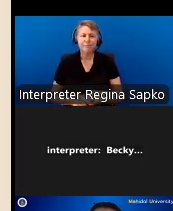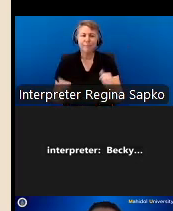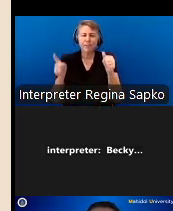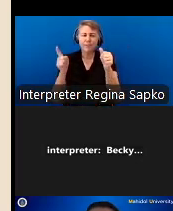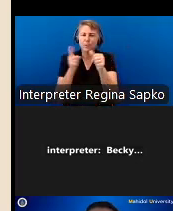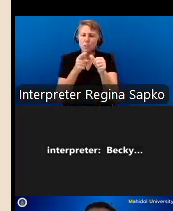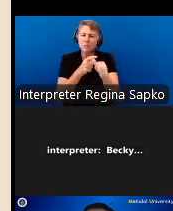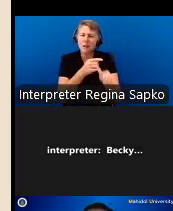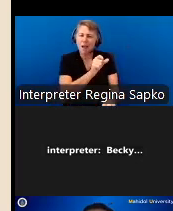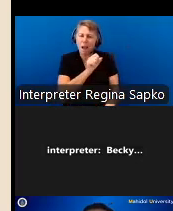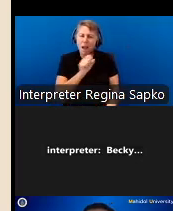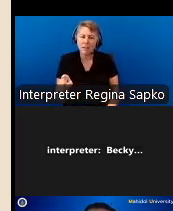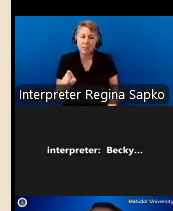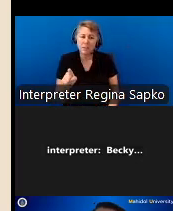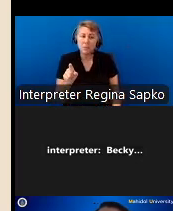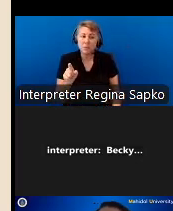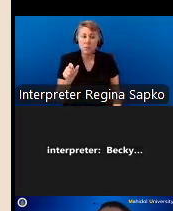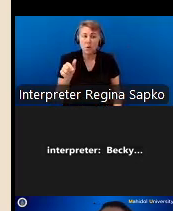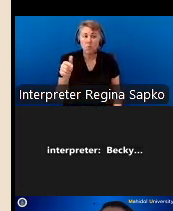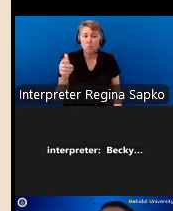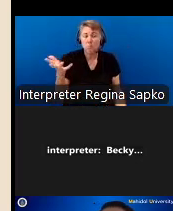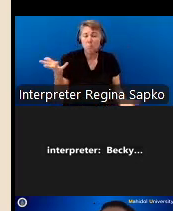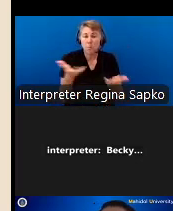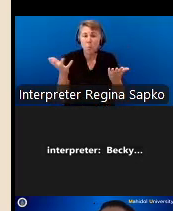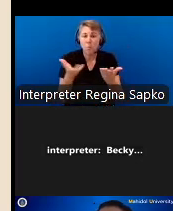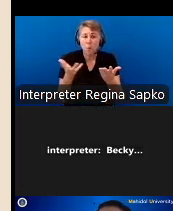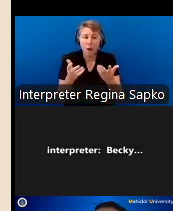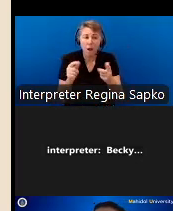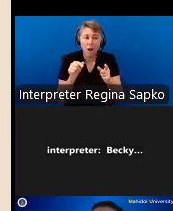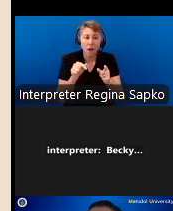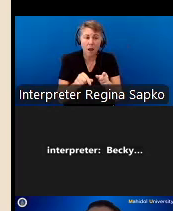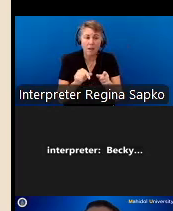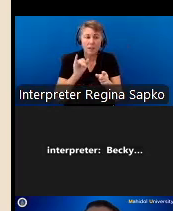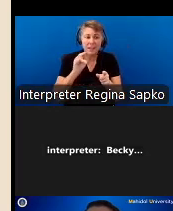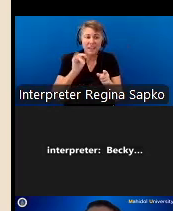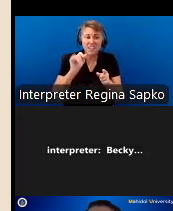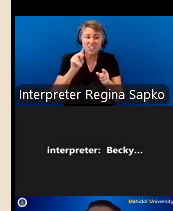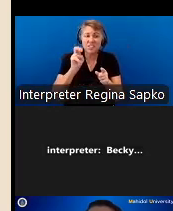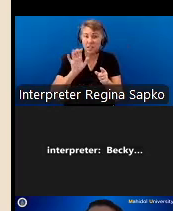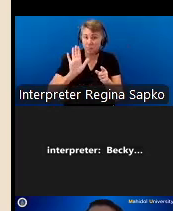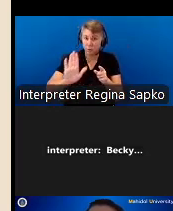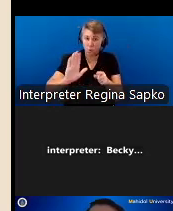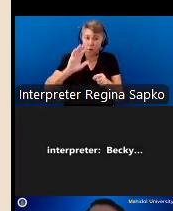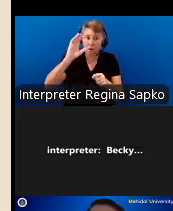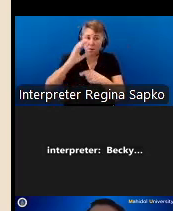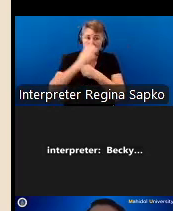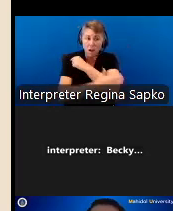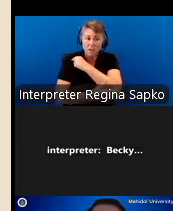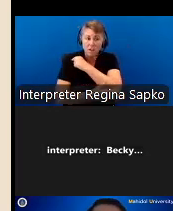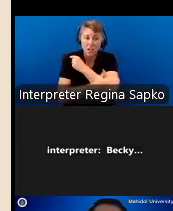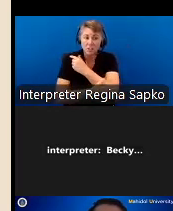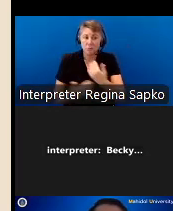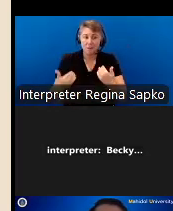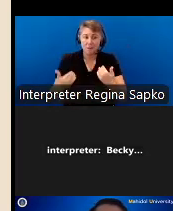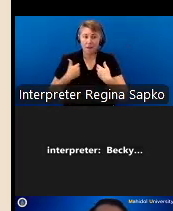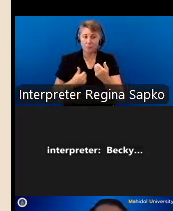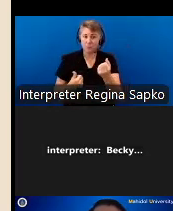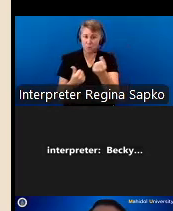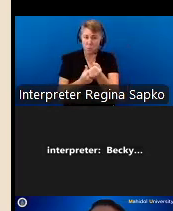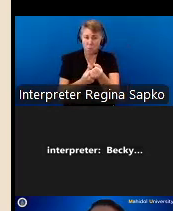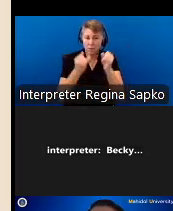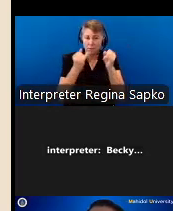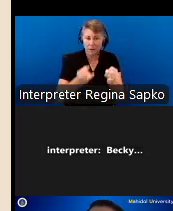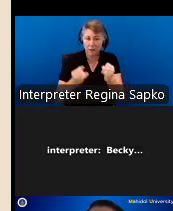your country have to support individuals with disability in transition from the education